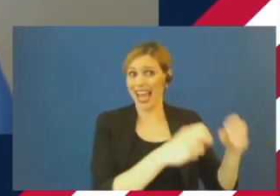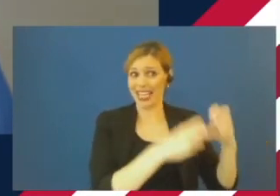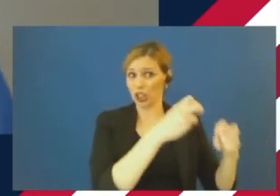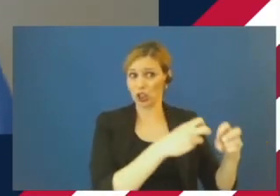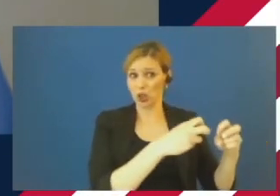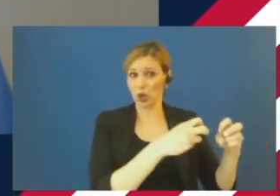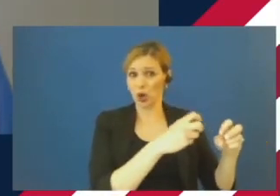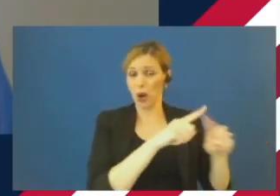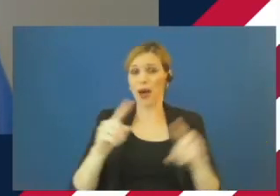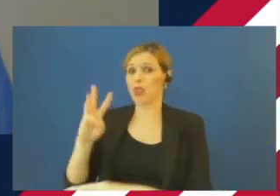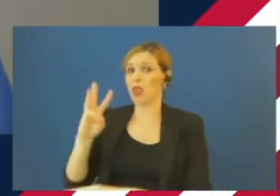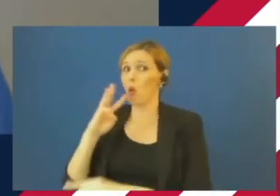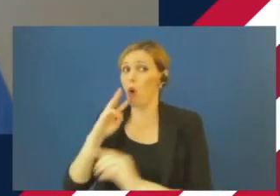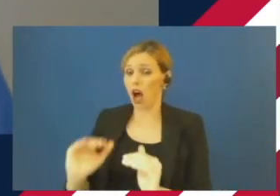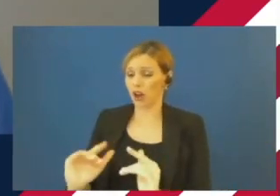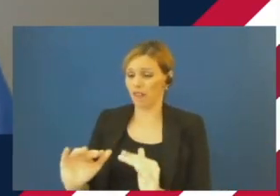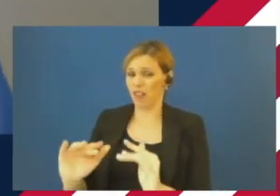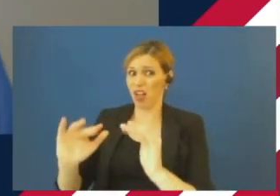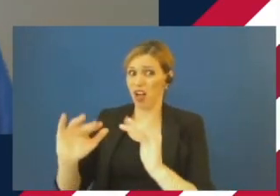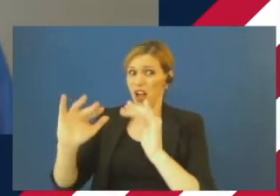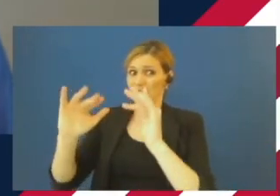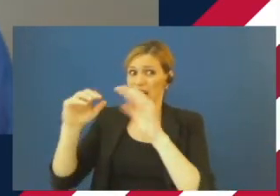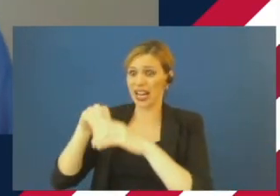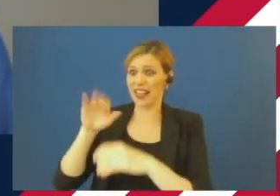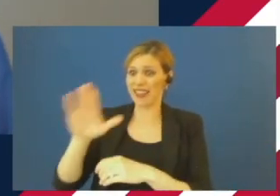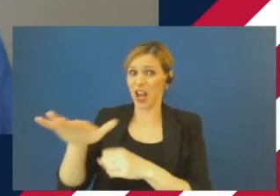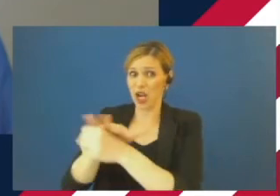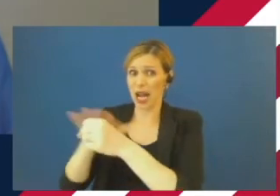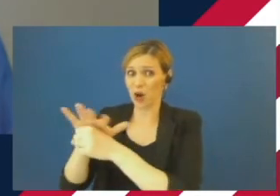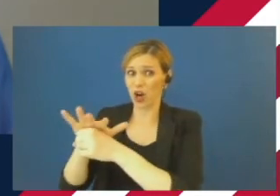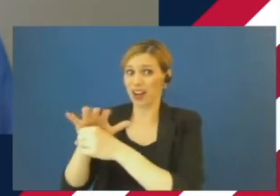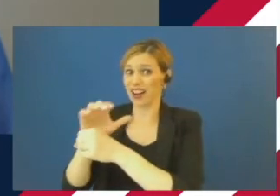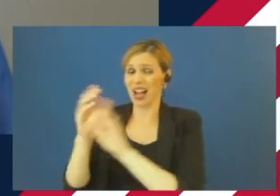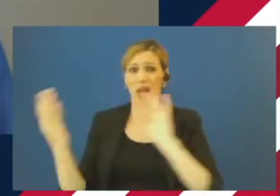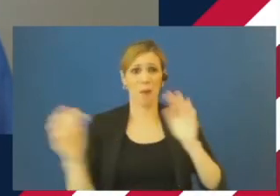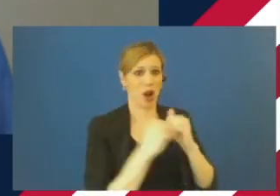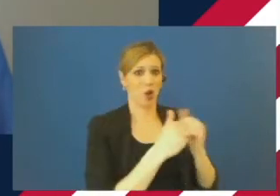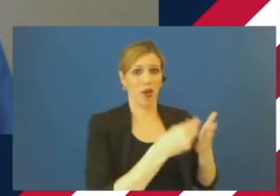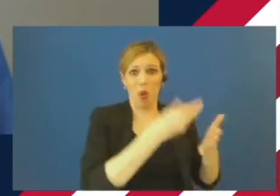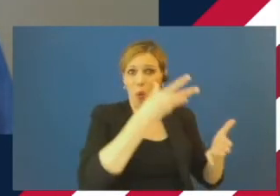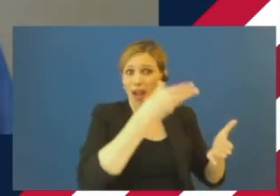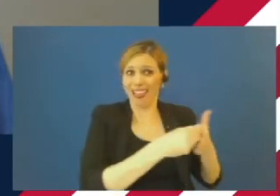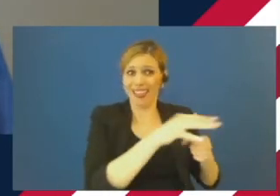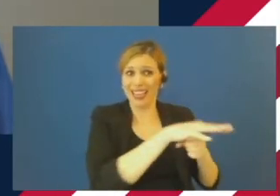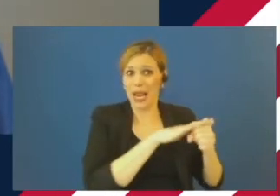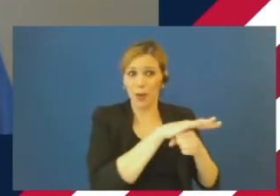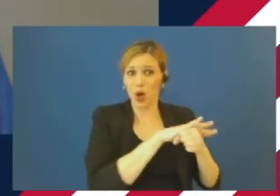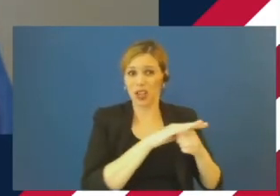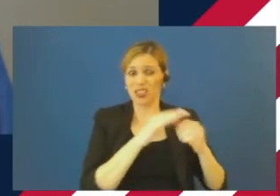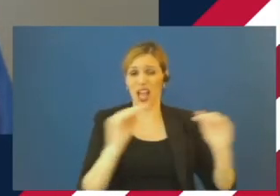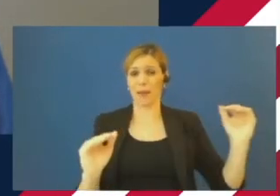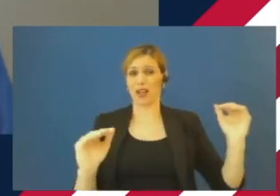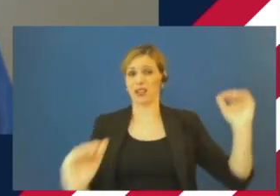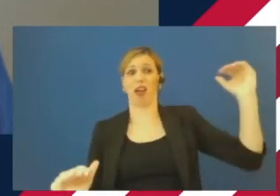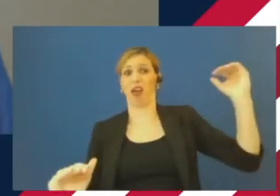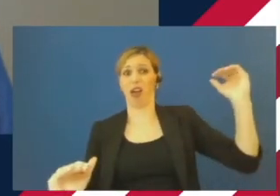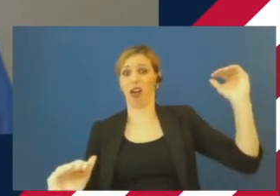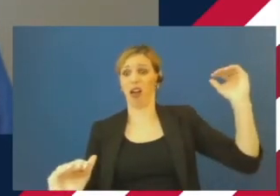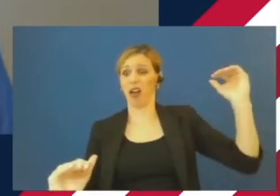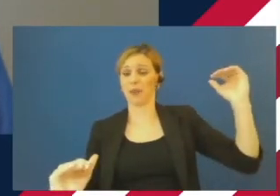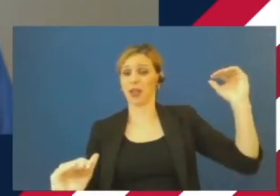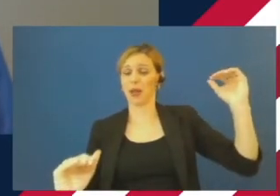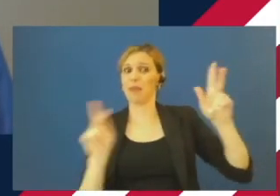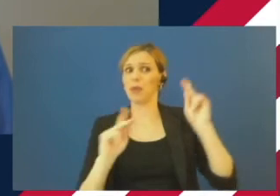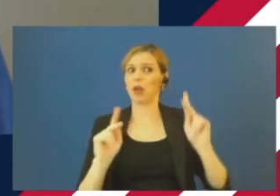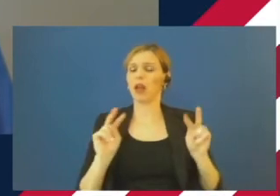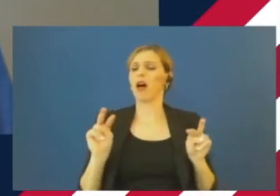flooding that's in their neighborhood and not in the wealthy neighborhood, then they start to look at it in terms of equity. They start looking at it in terms of what's